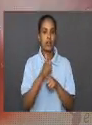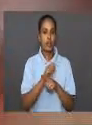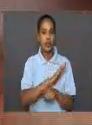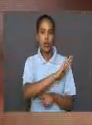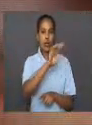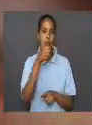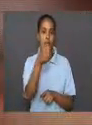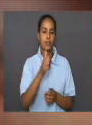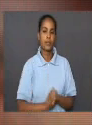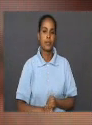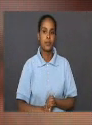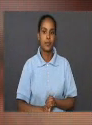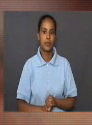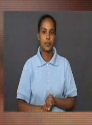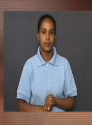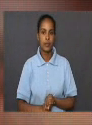your own.